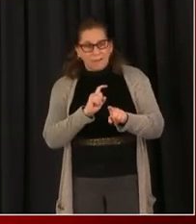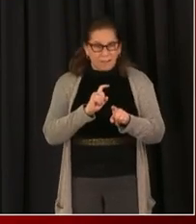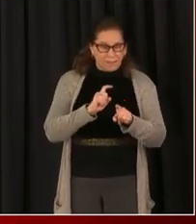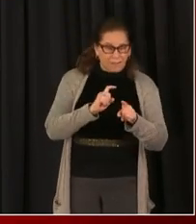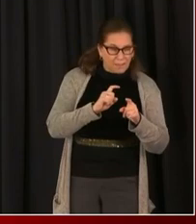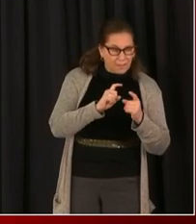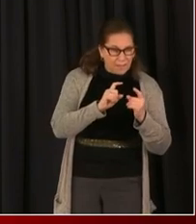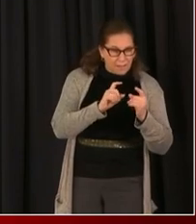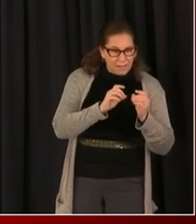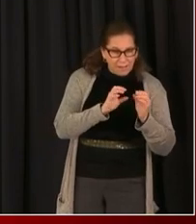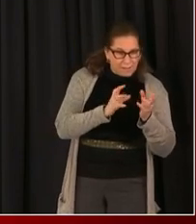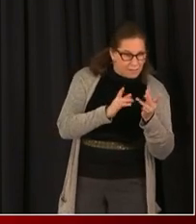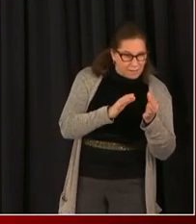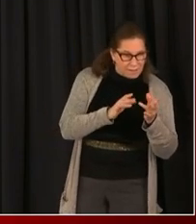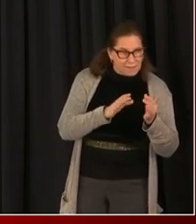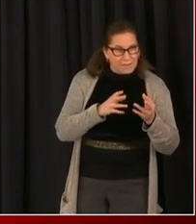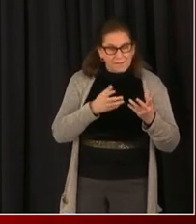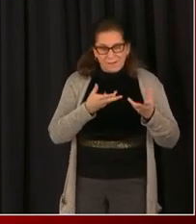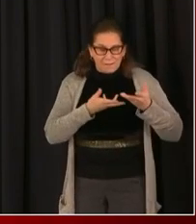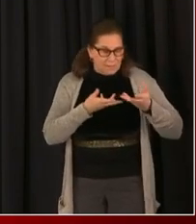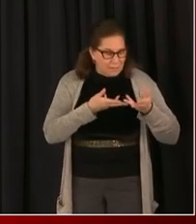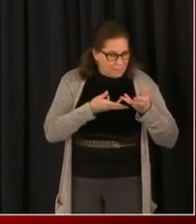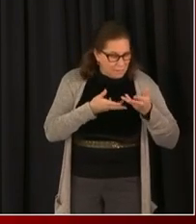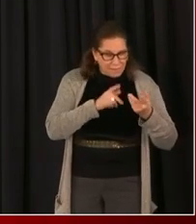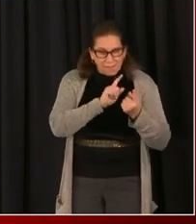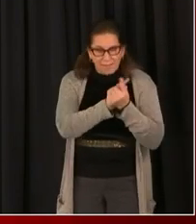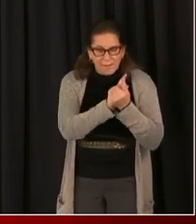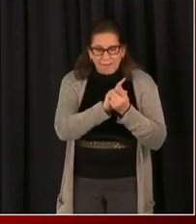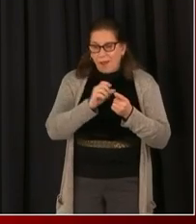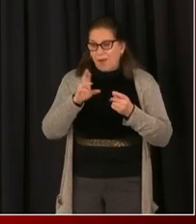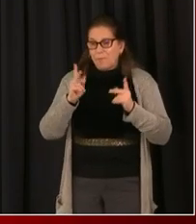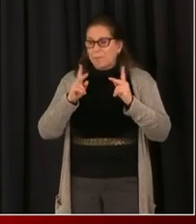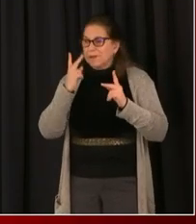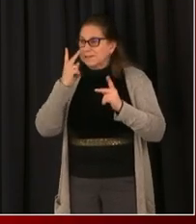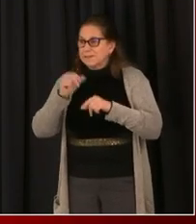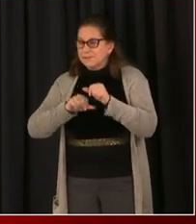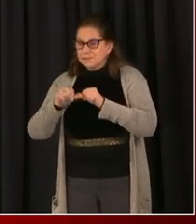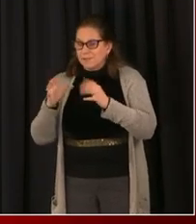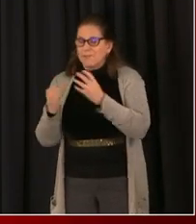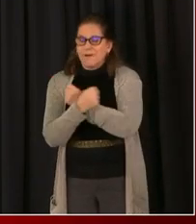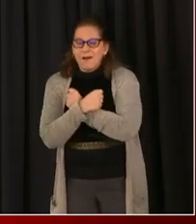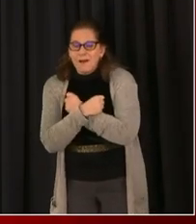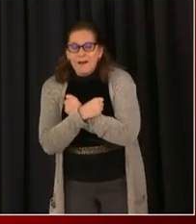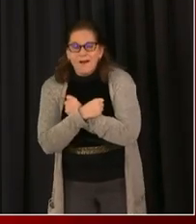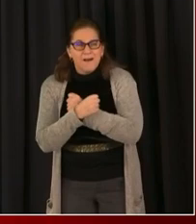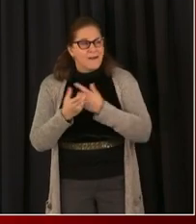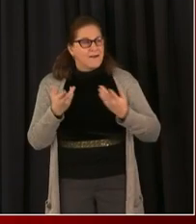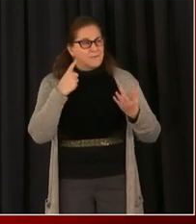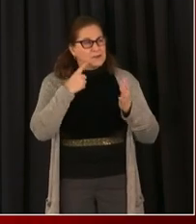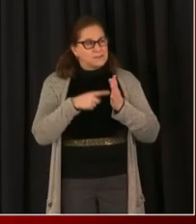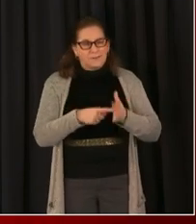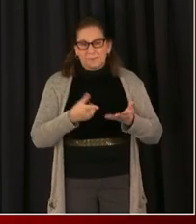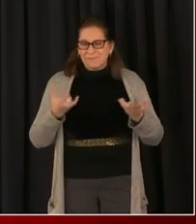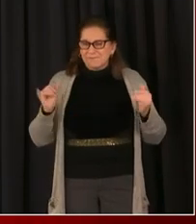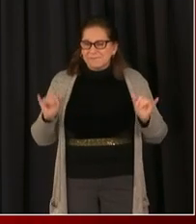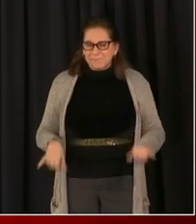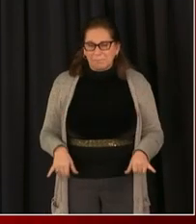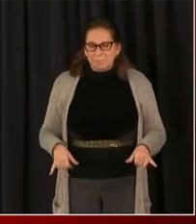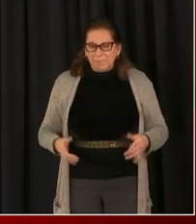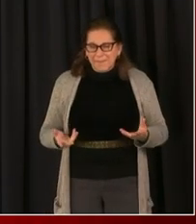over the plexiglass, and so that's just a very simple example of how the